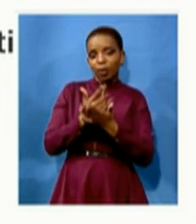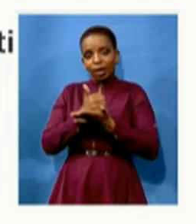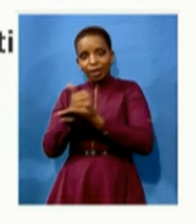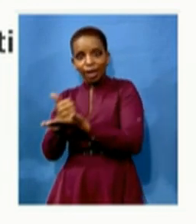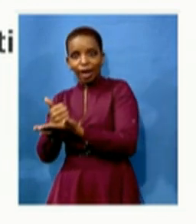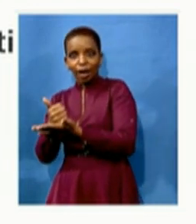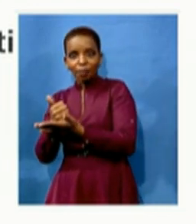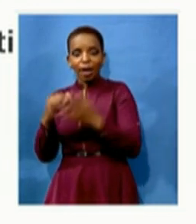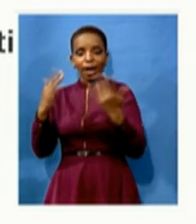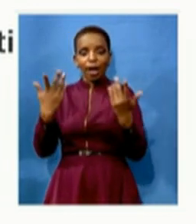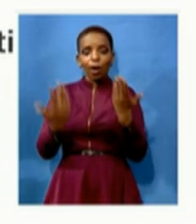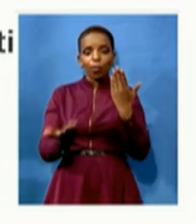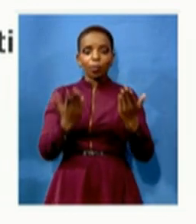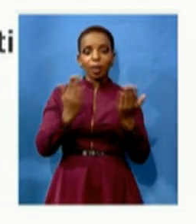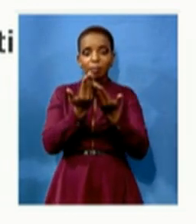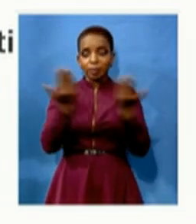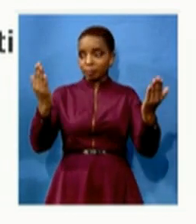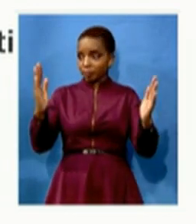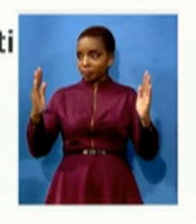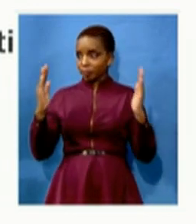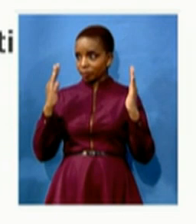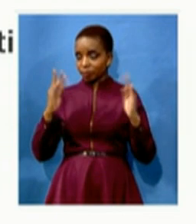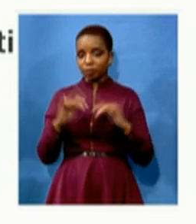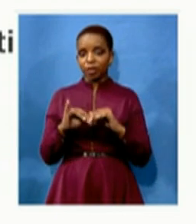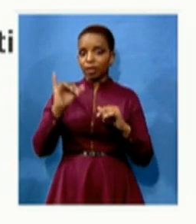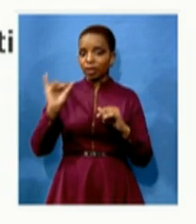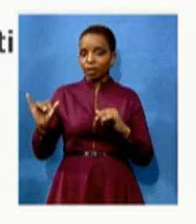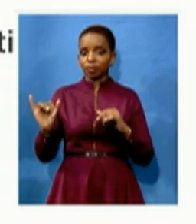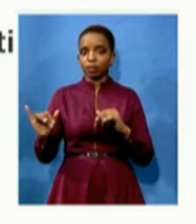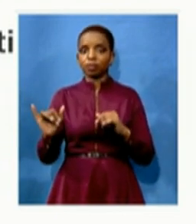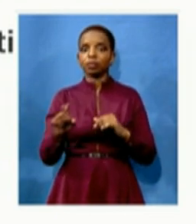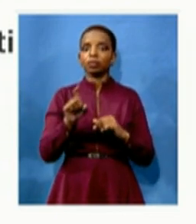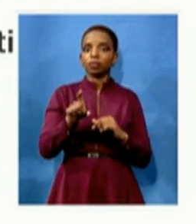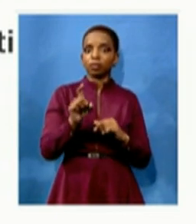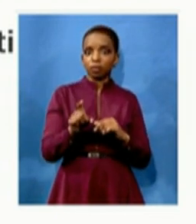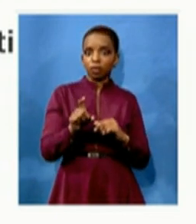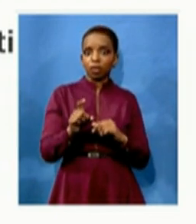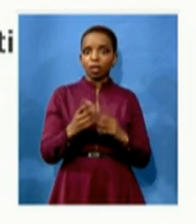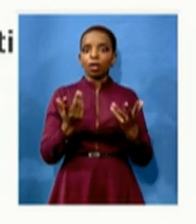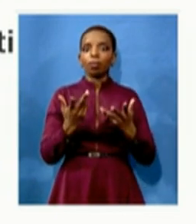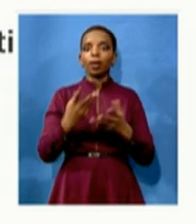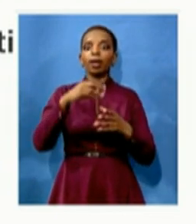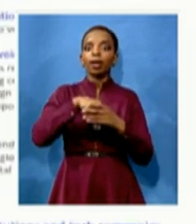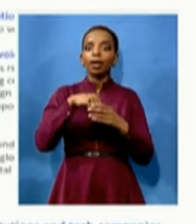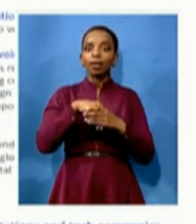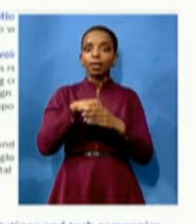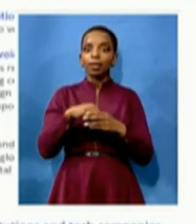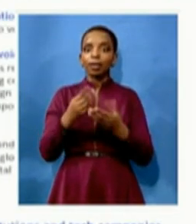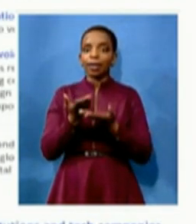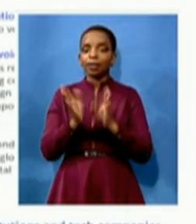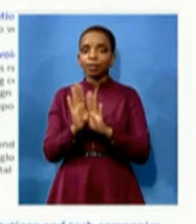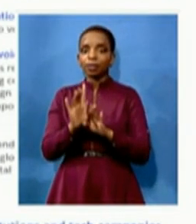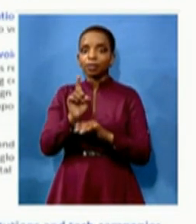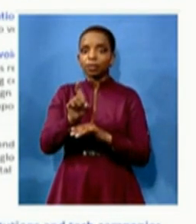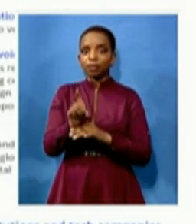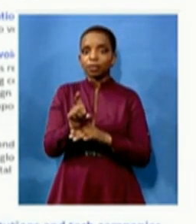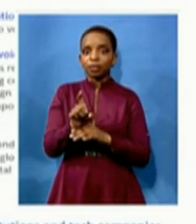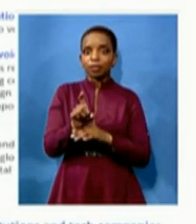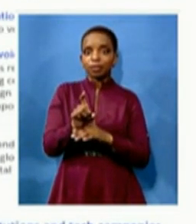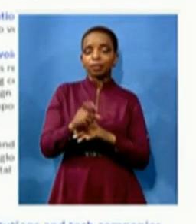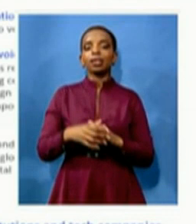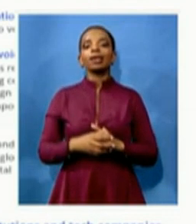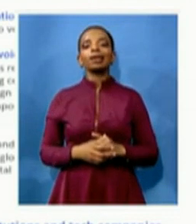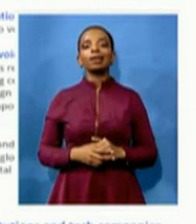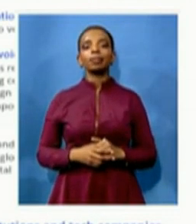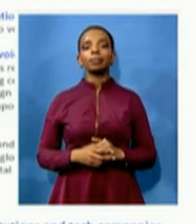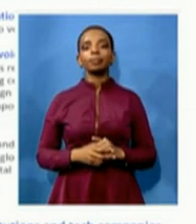of initial symptoms or where we see an initial outbreak. And the second part that we've